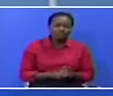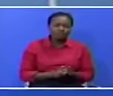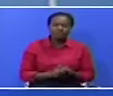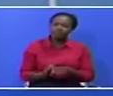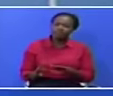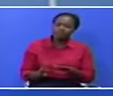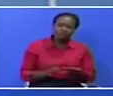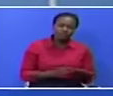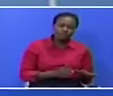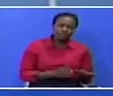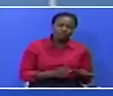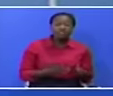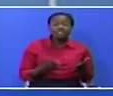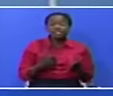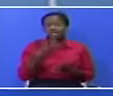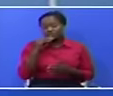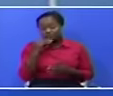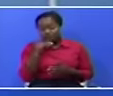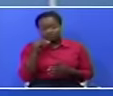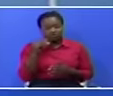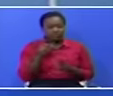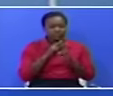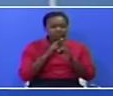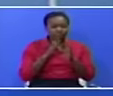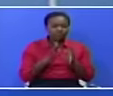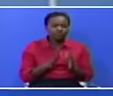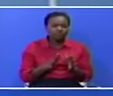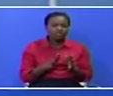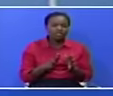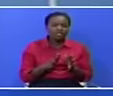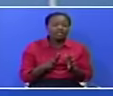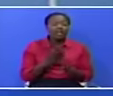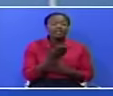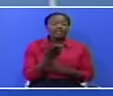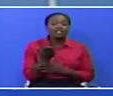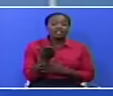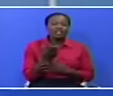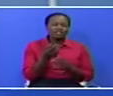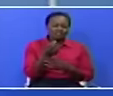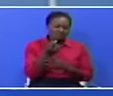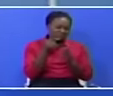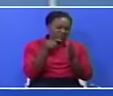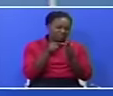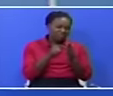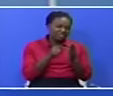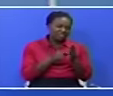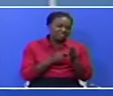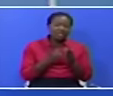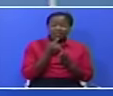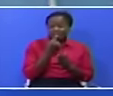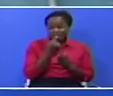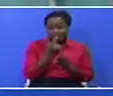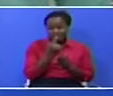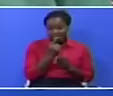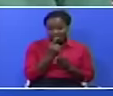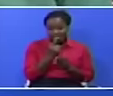All right, let's now speak to our Coast Region reporter, Francis Ontomwa, who will give us more details on the Red Thursday protest.